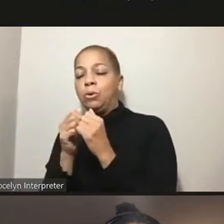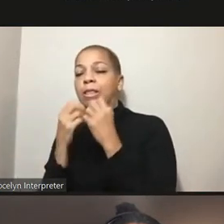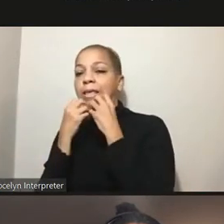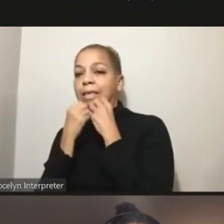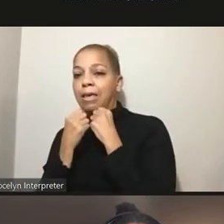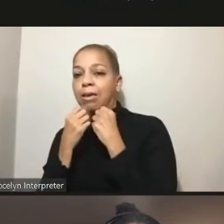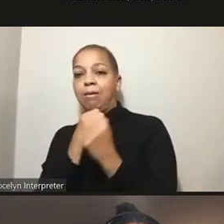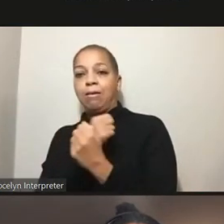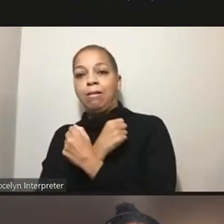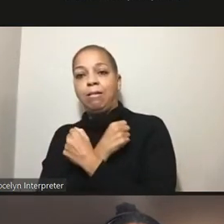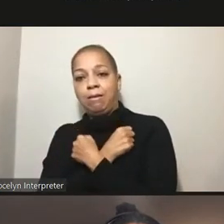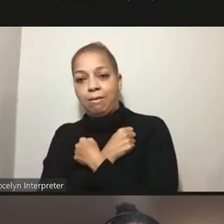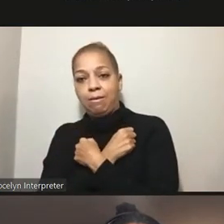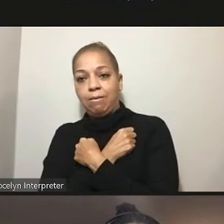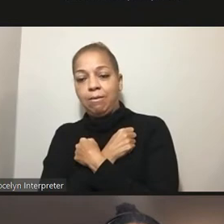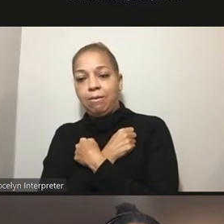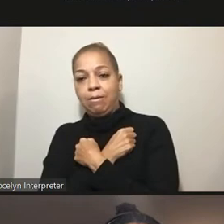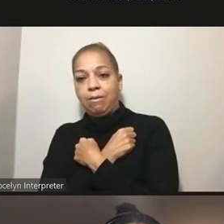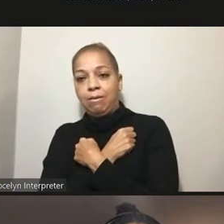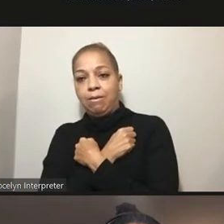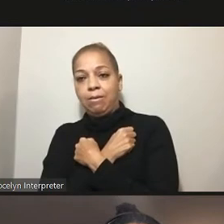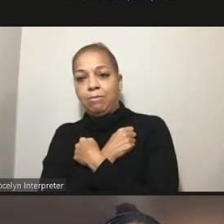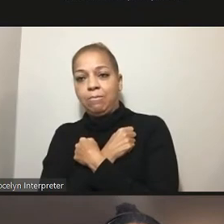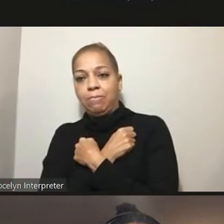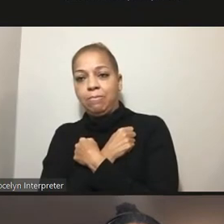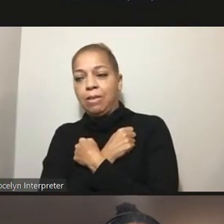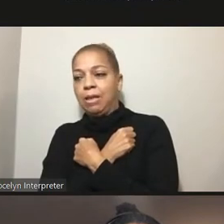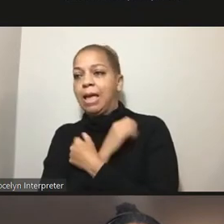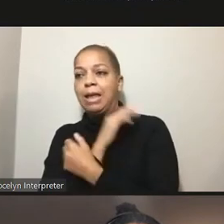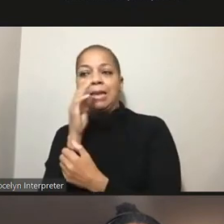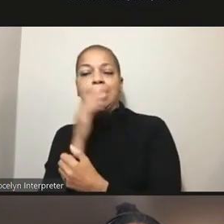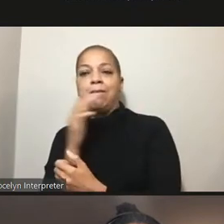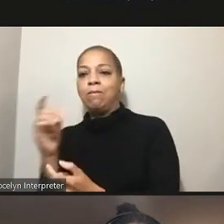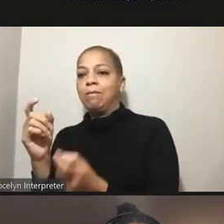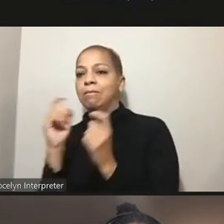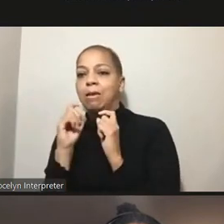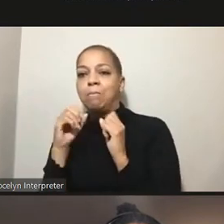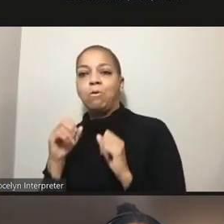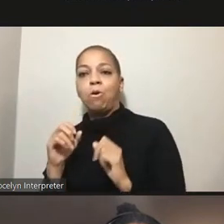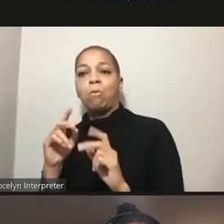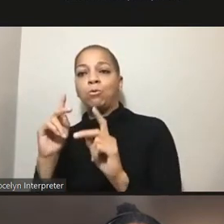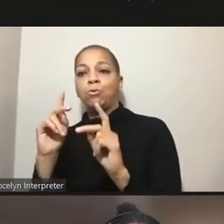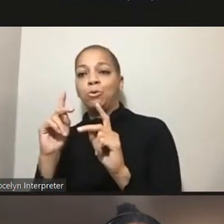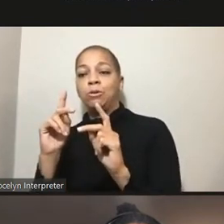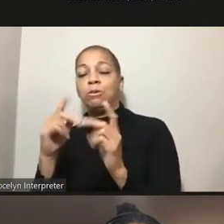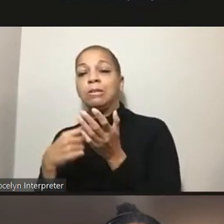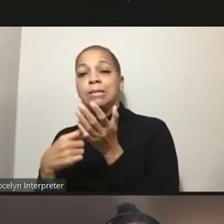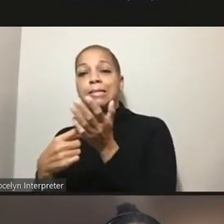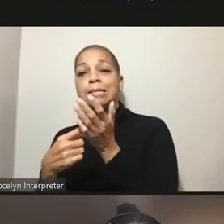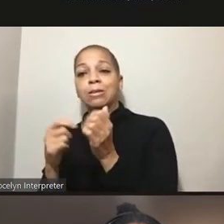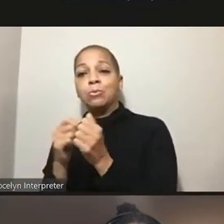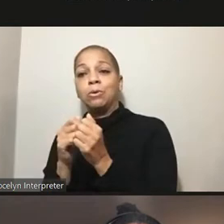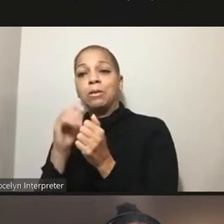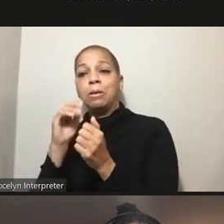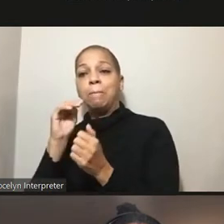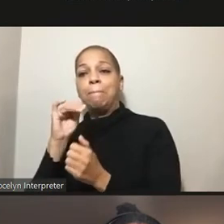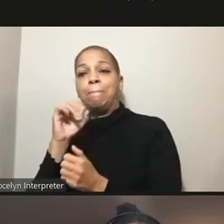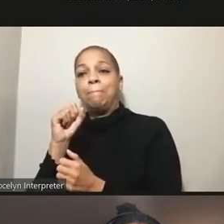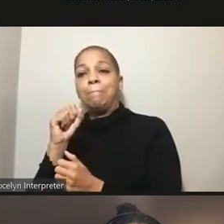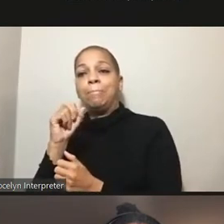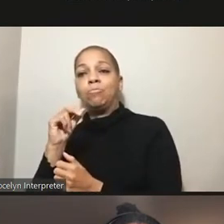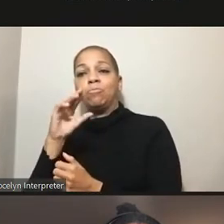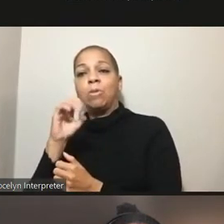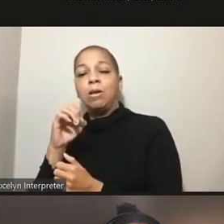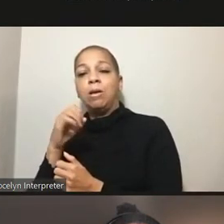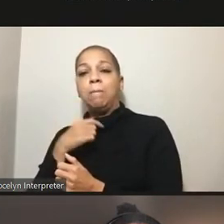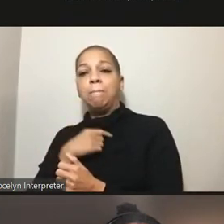love. I was not given that opportunity, and my initial correspondence was